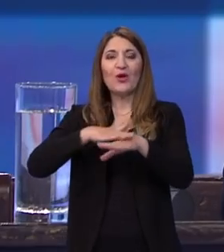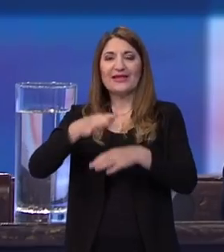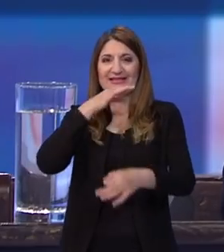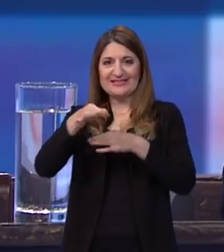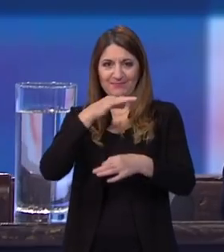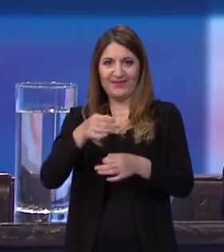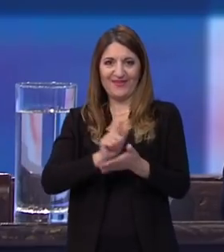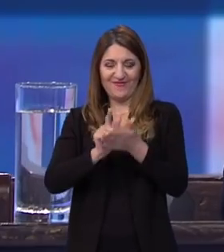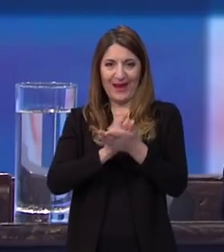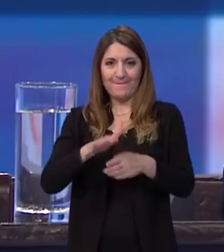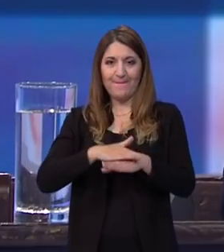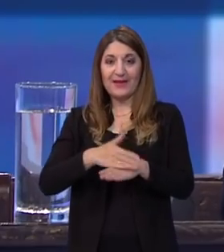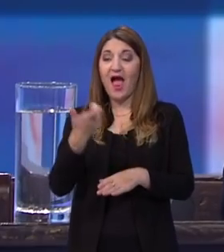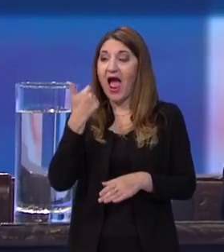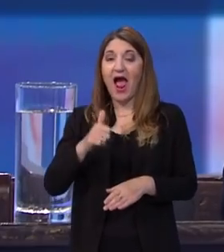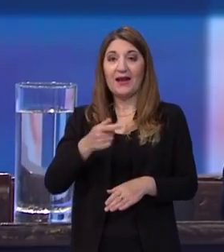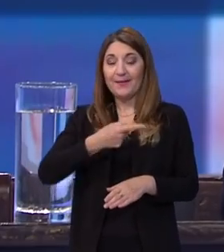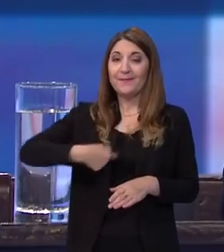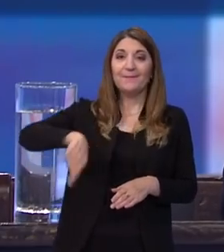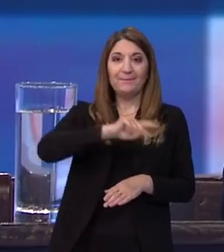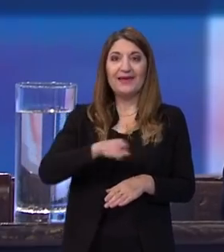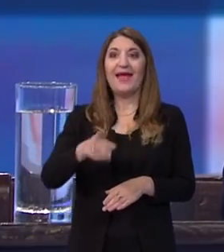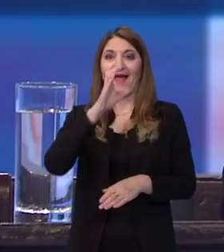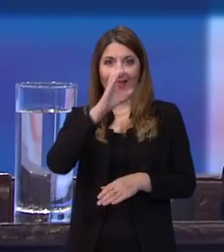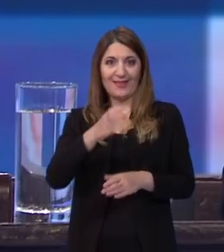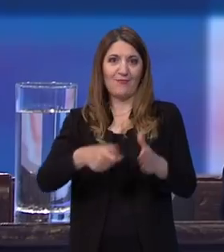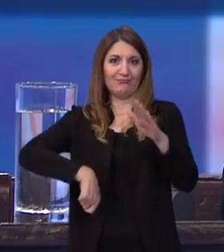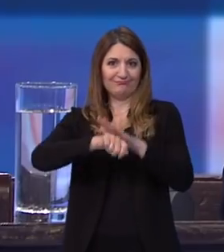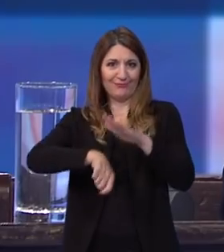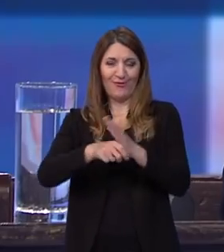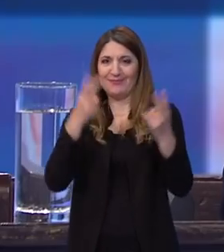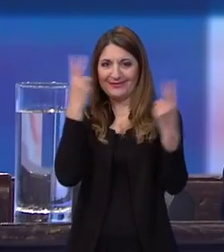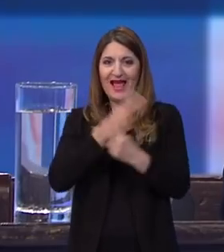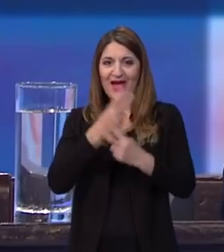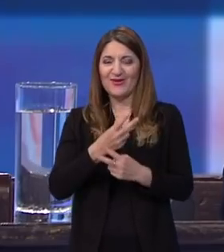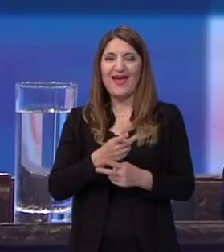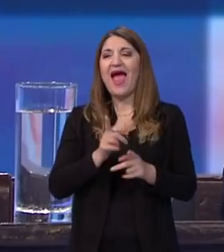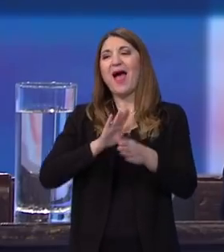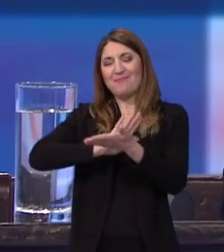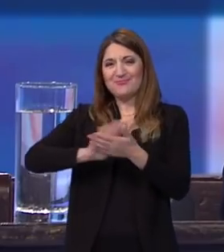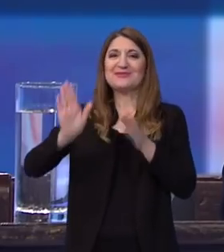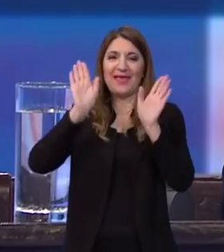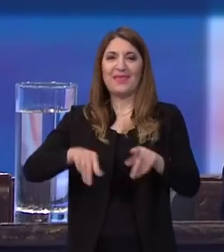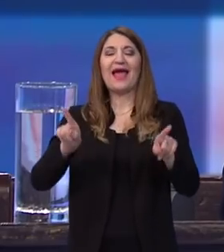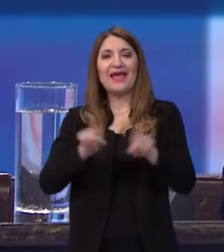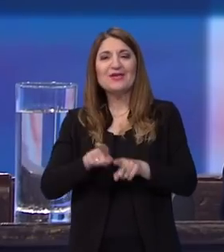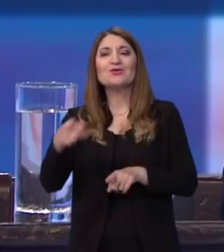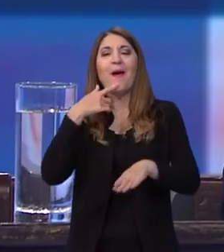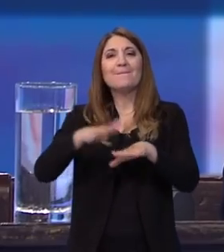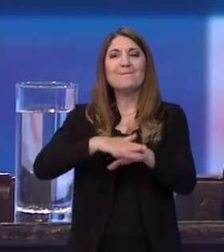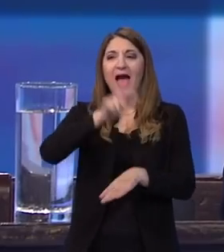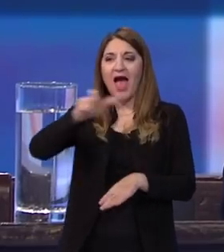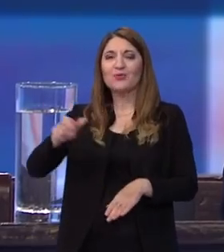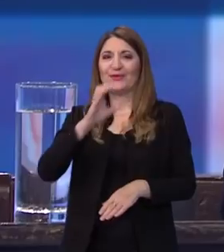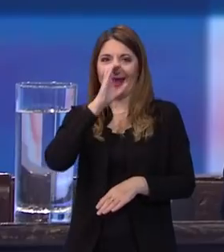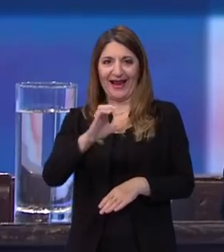but as we look at it, we don't want to stop the maturant. However, what